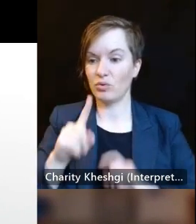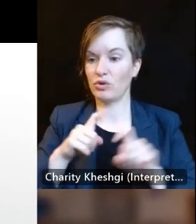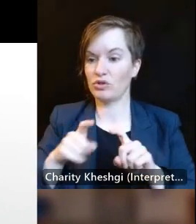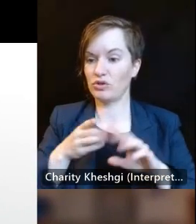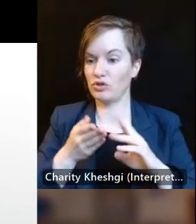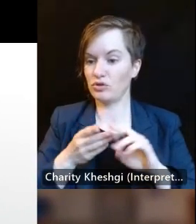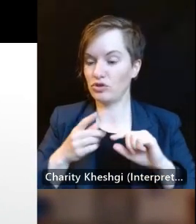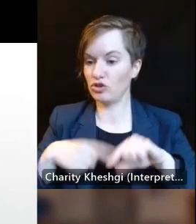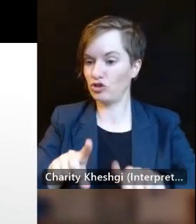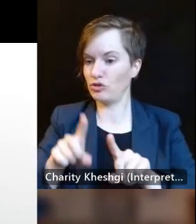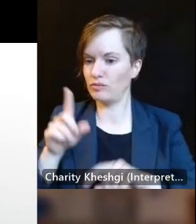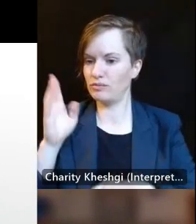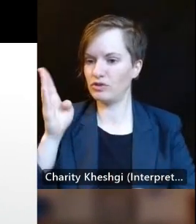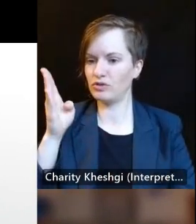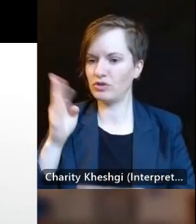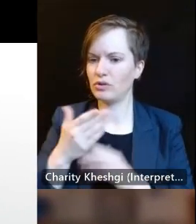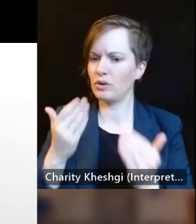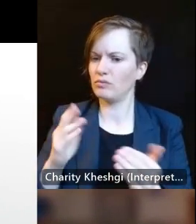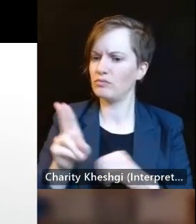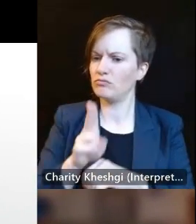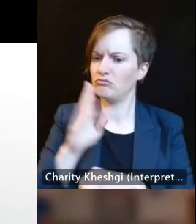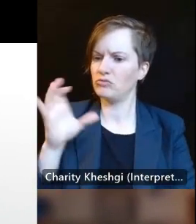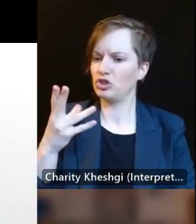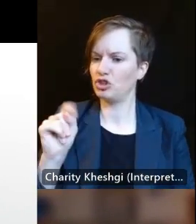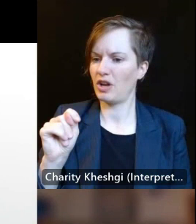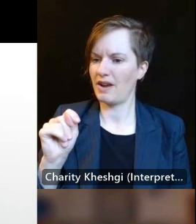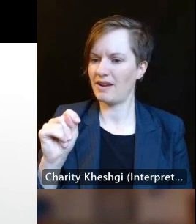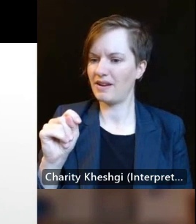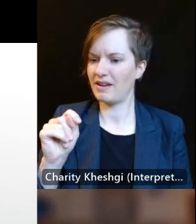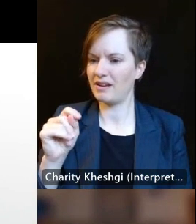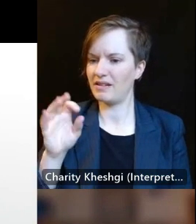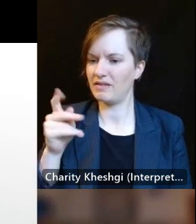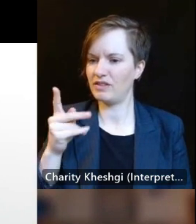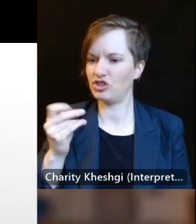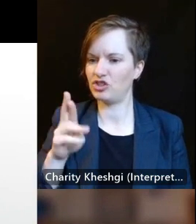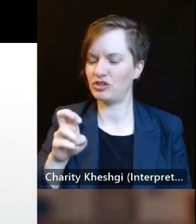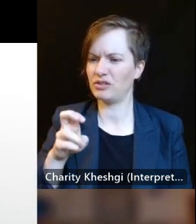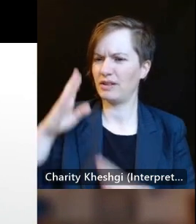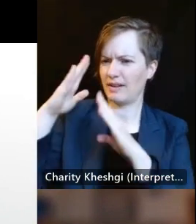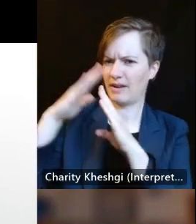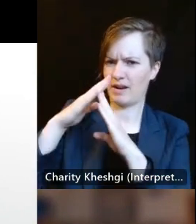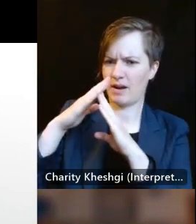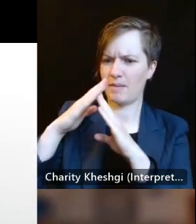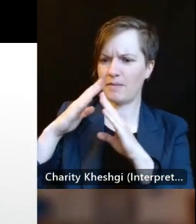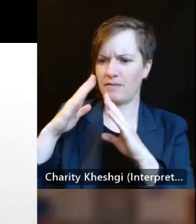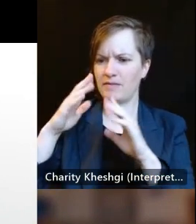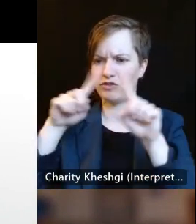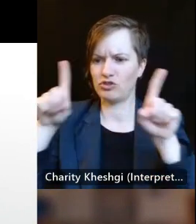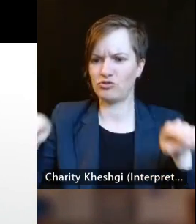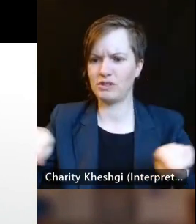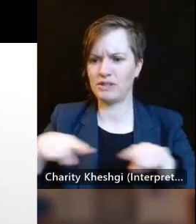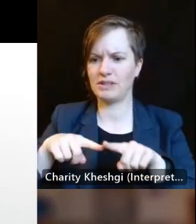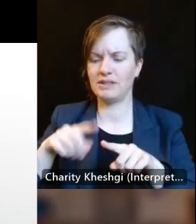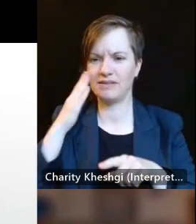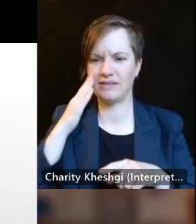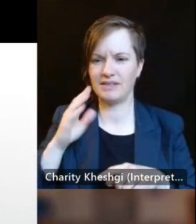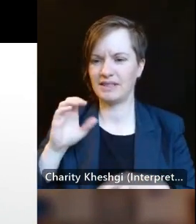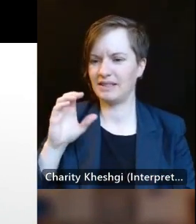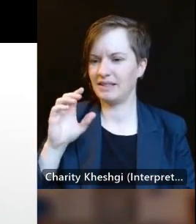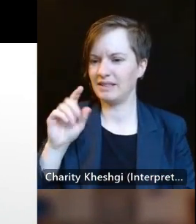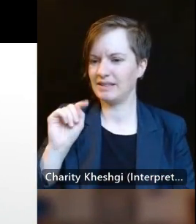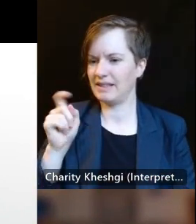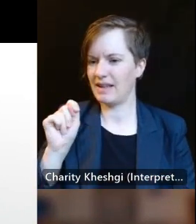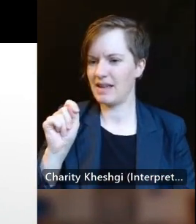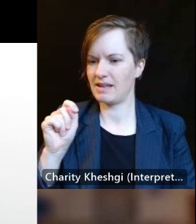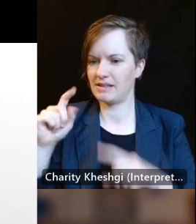feature located at the top of your screen in the little text bubble. Please do not use the raise your hand feature until it is